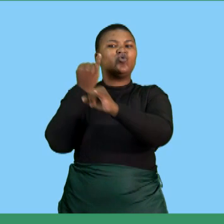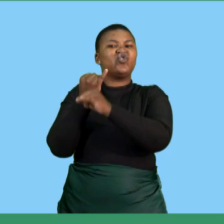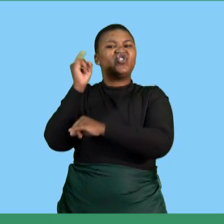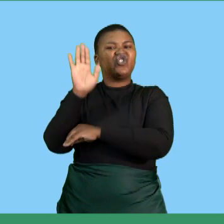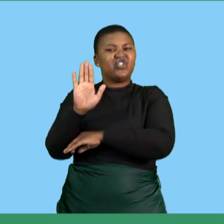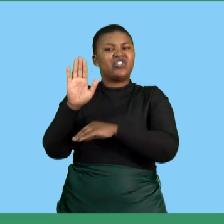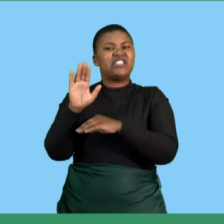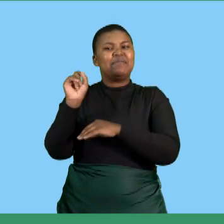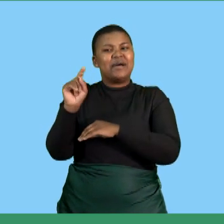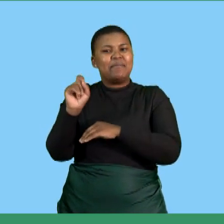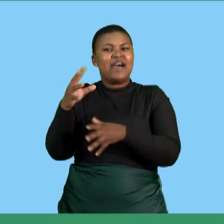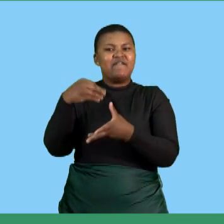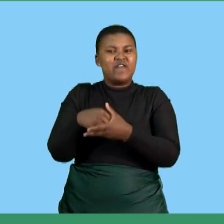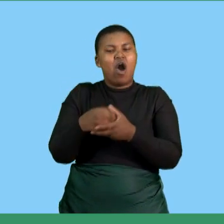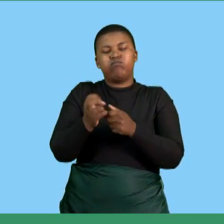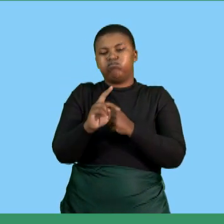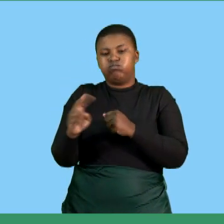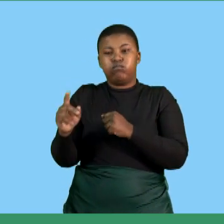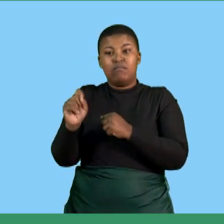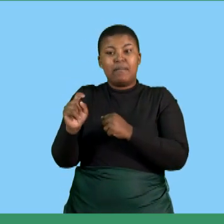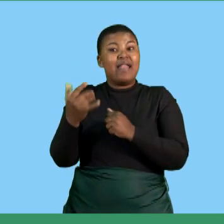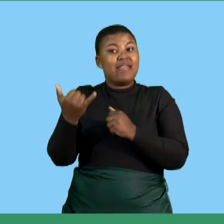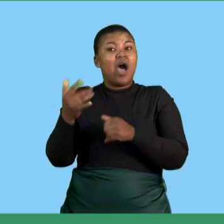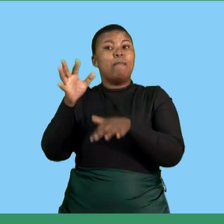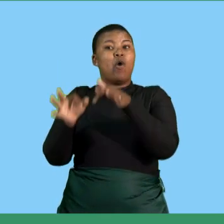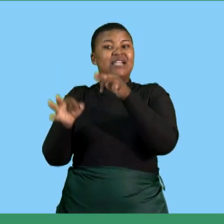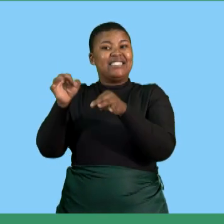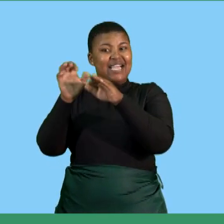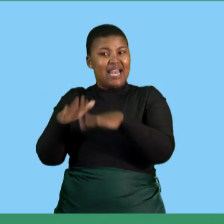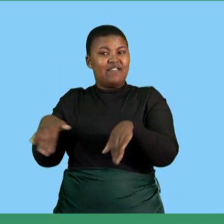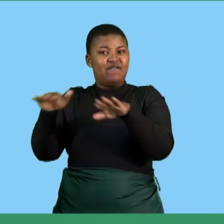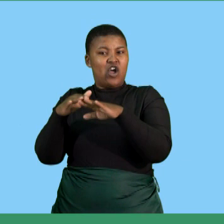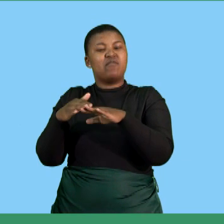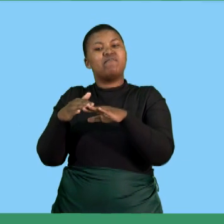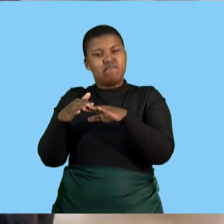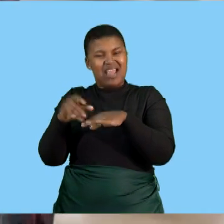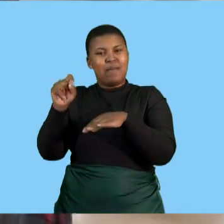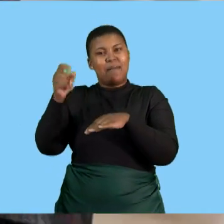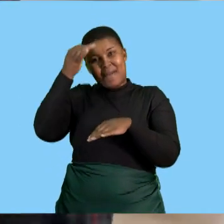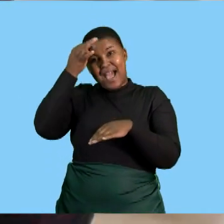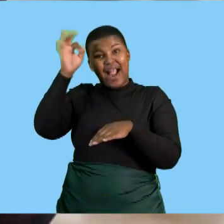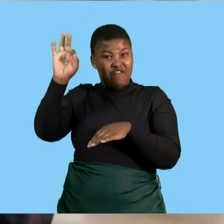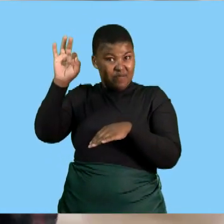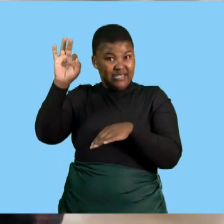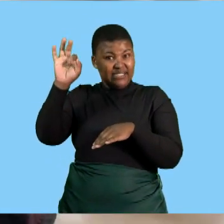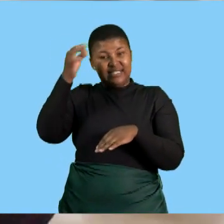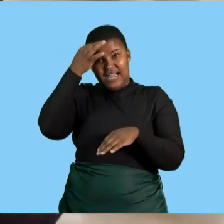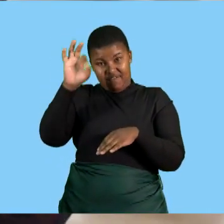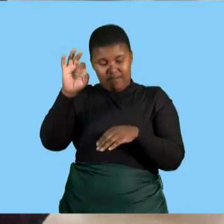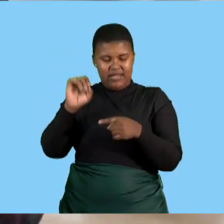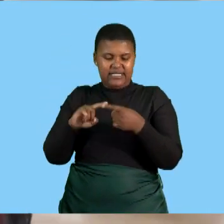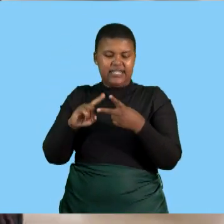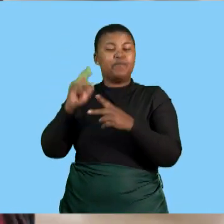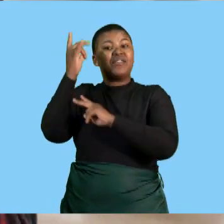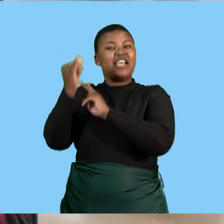the institutions or the institutional environment. So our political environment refers to the government,